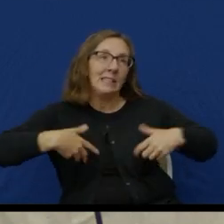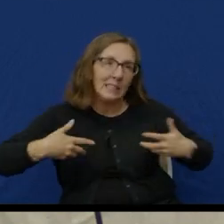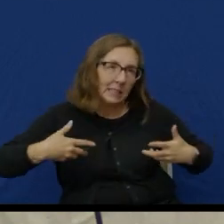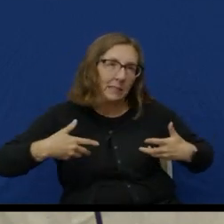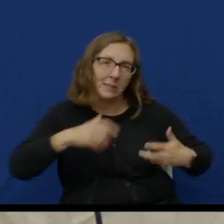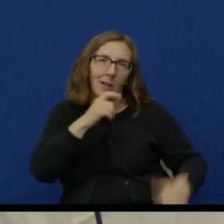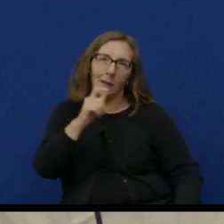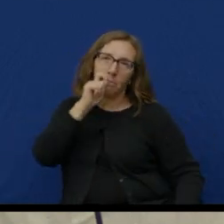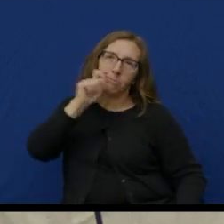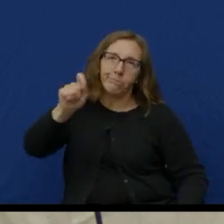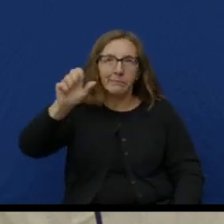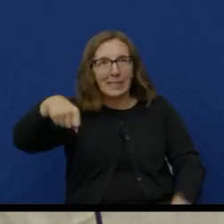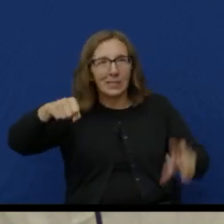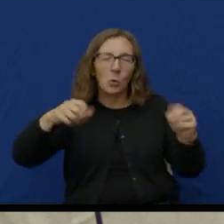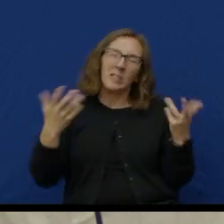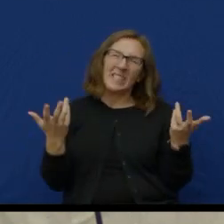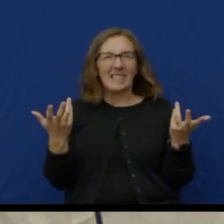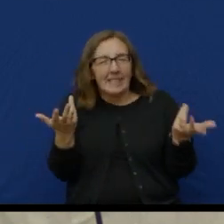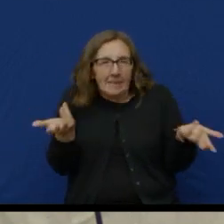guess at this point.